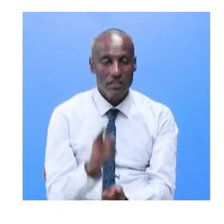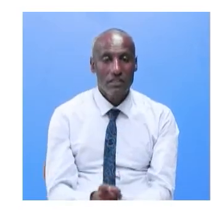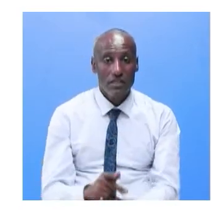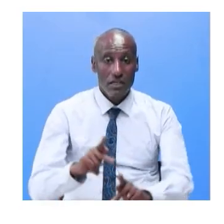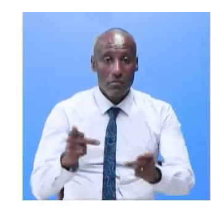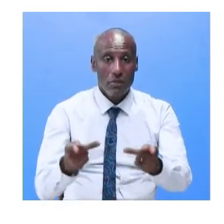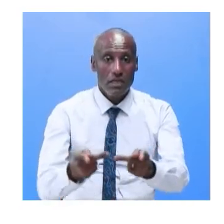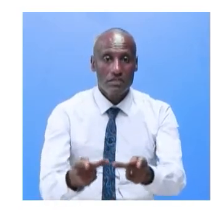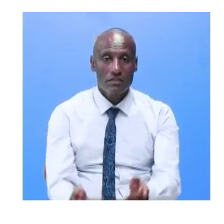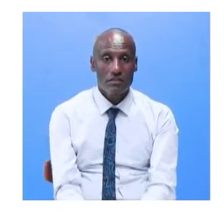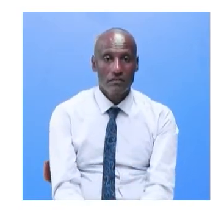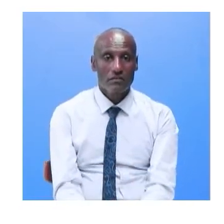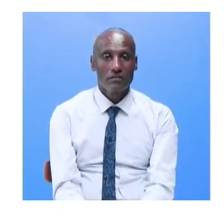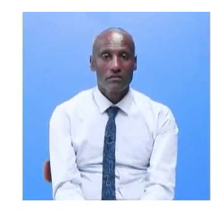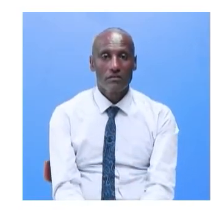place,